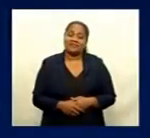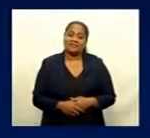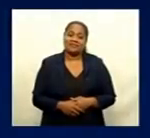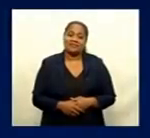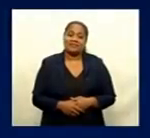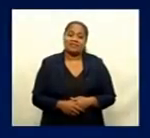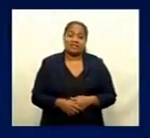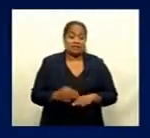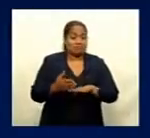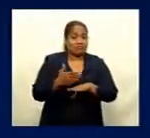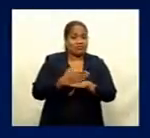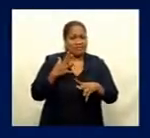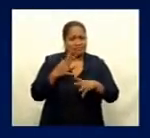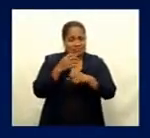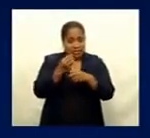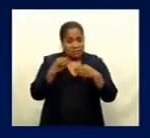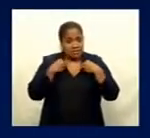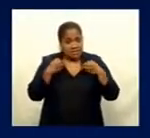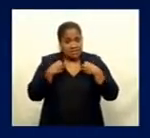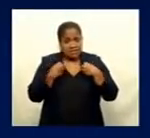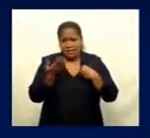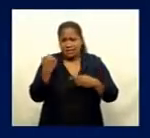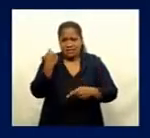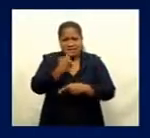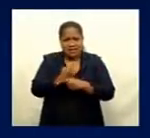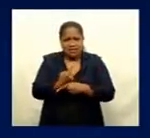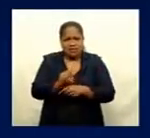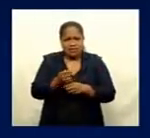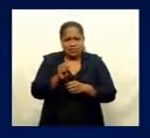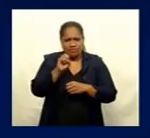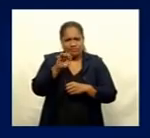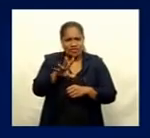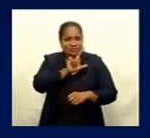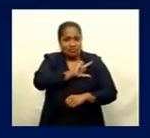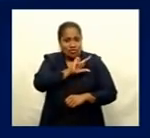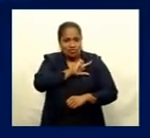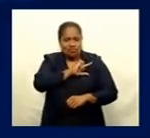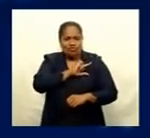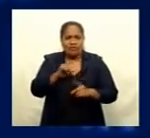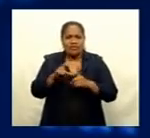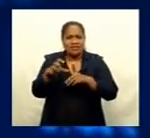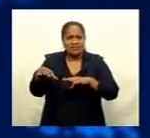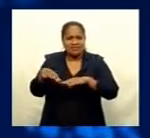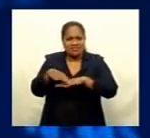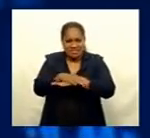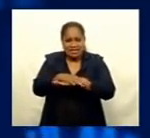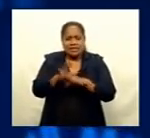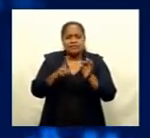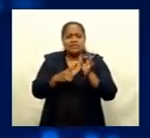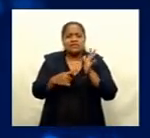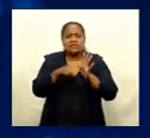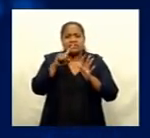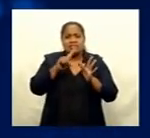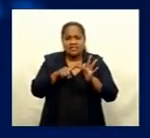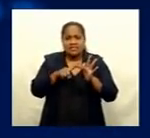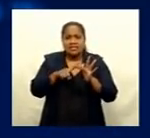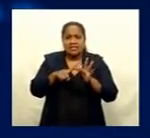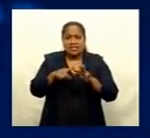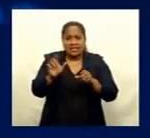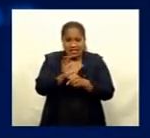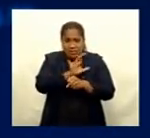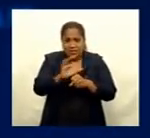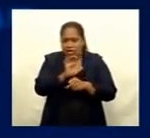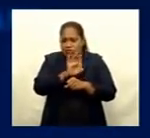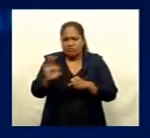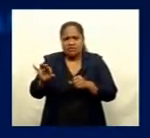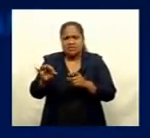Just before we wrap up in business, last night we aired a logo of the Deluxe Footwear Pte Limited instead of the Deluxe the